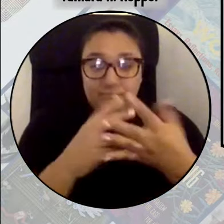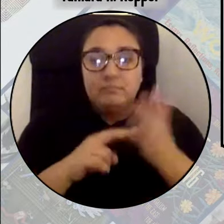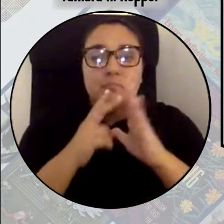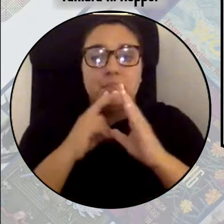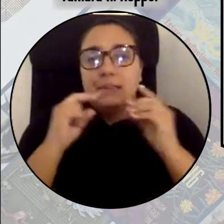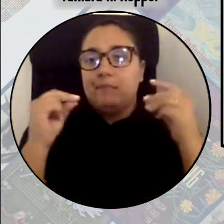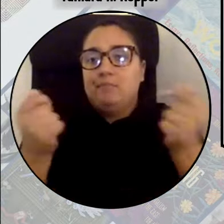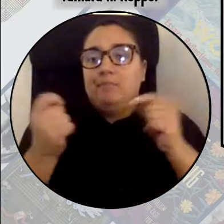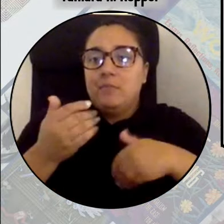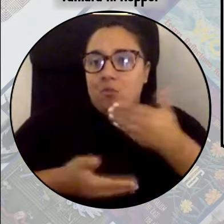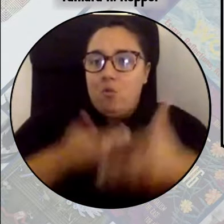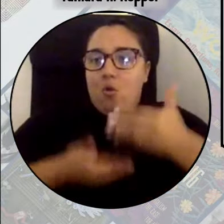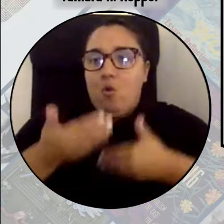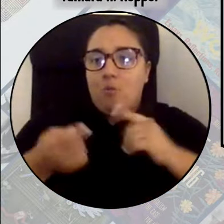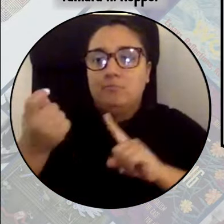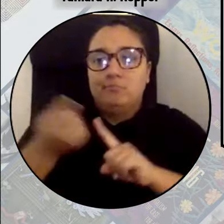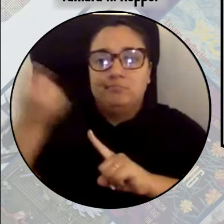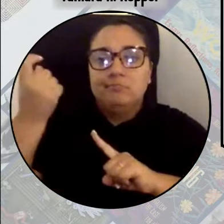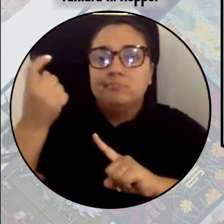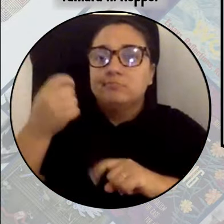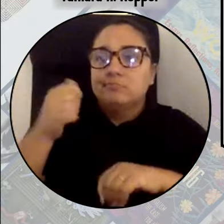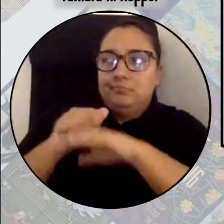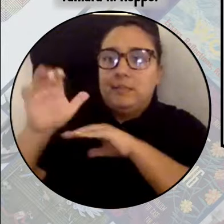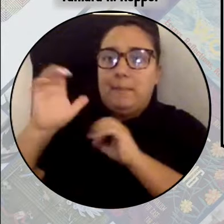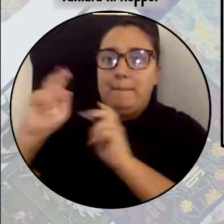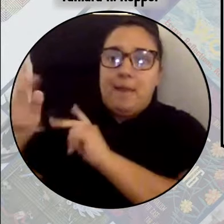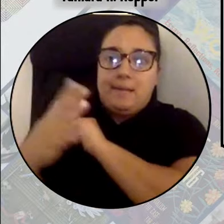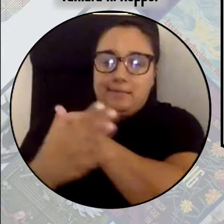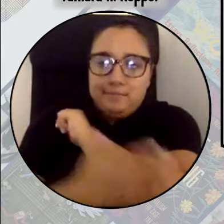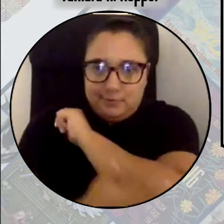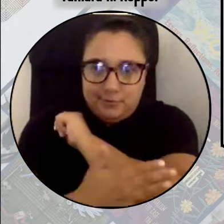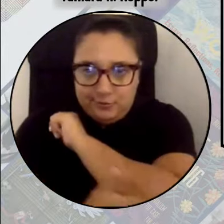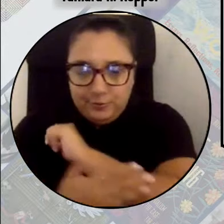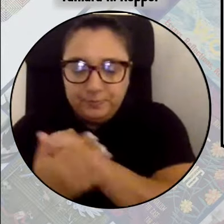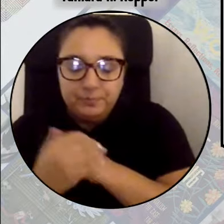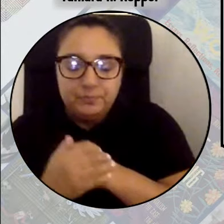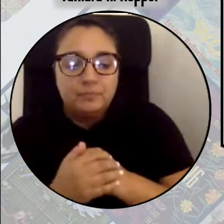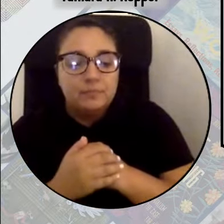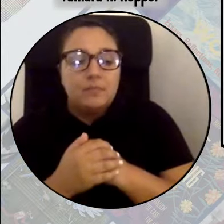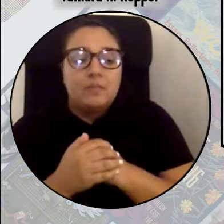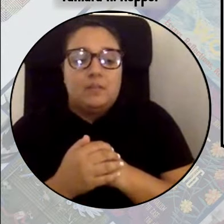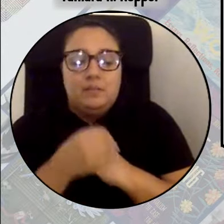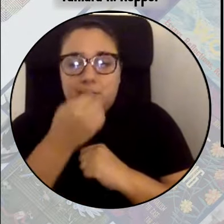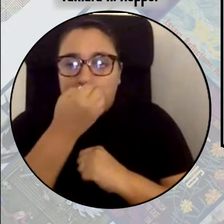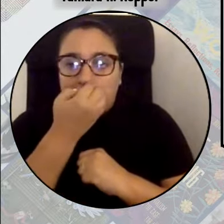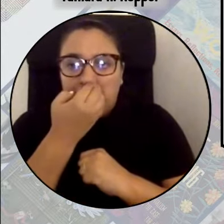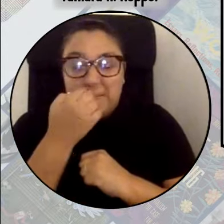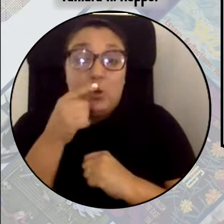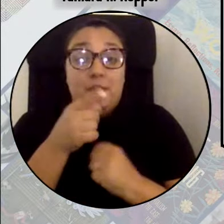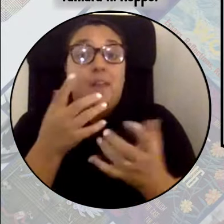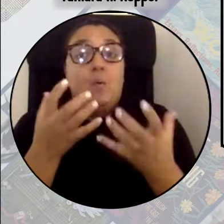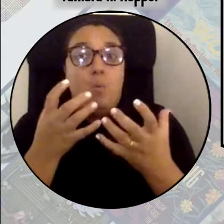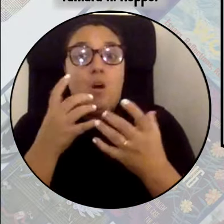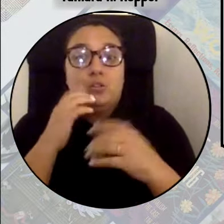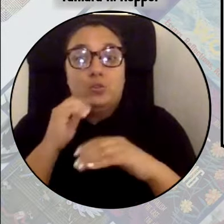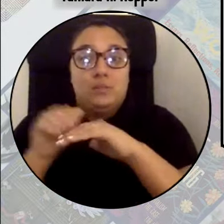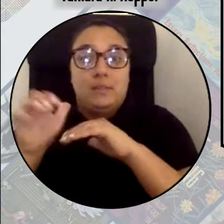going to look at, is also this interest of the state to kind of deport people as quickly as possible and to try